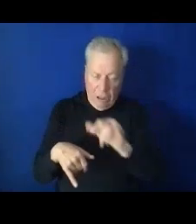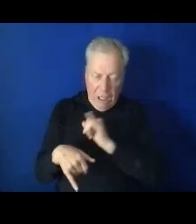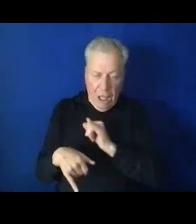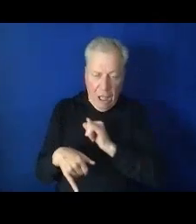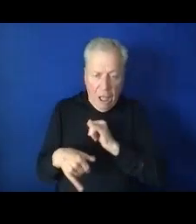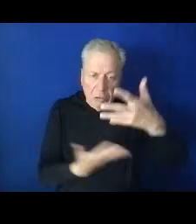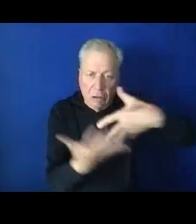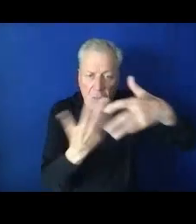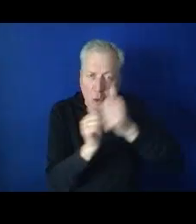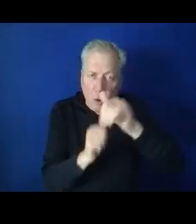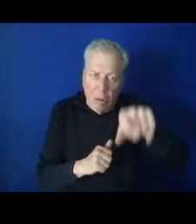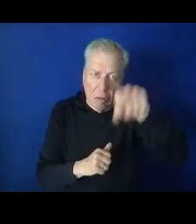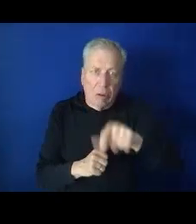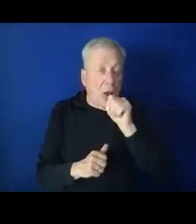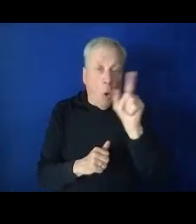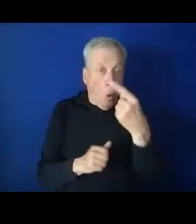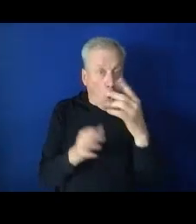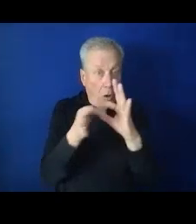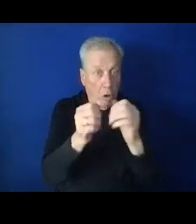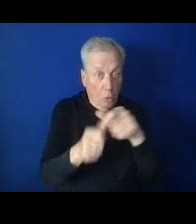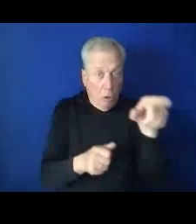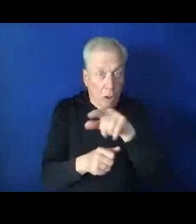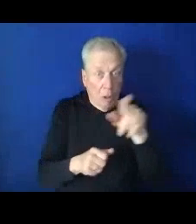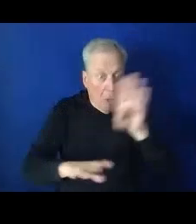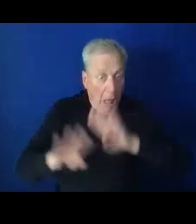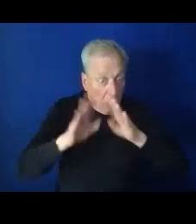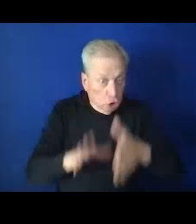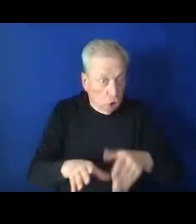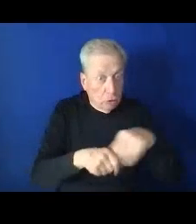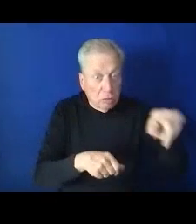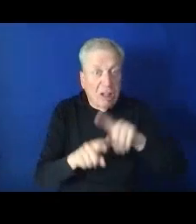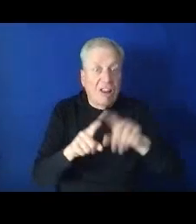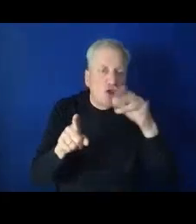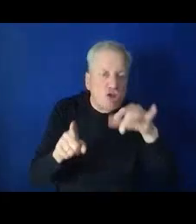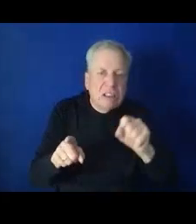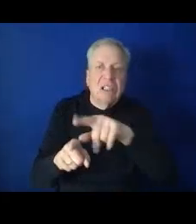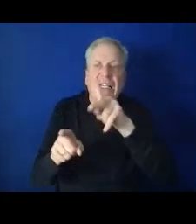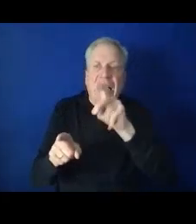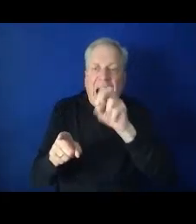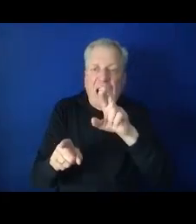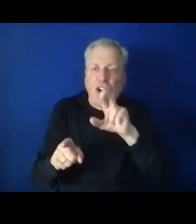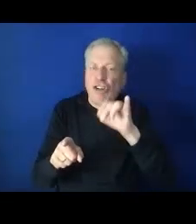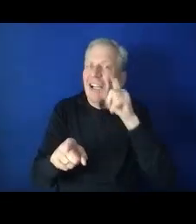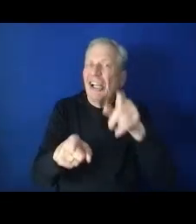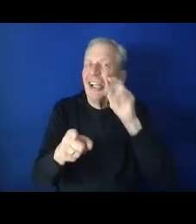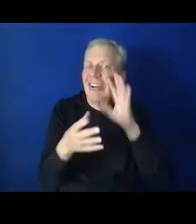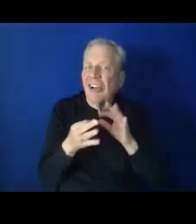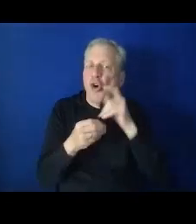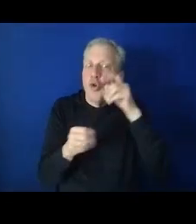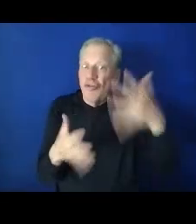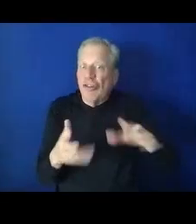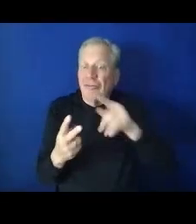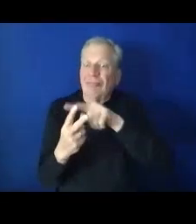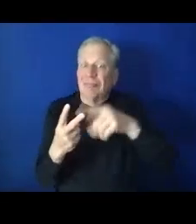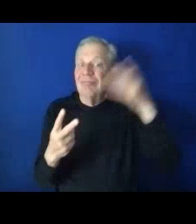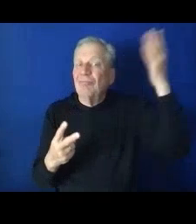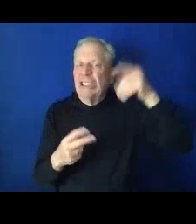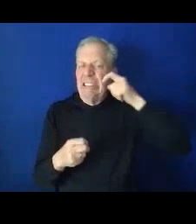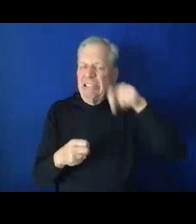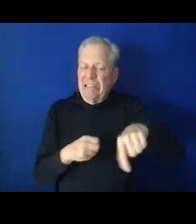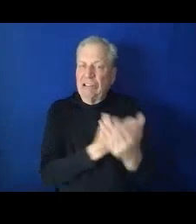interface with not only the biologists in the field, like Chris Jeremiah and Carrie, who you talked to or who presented today, but